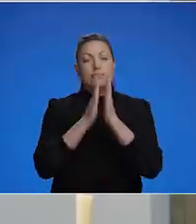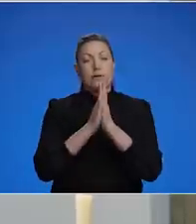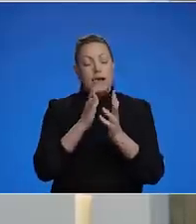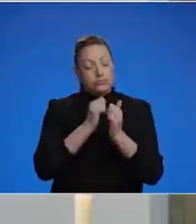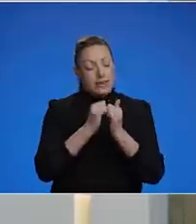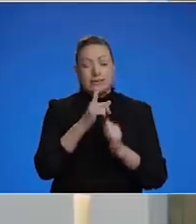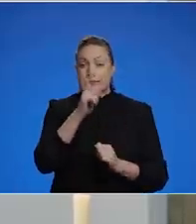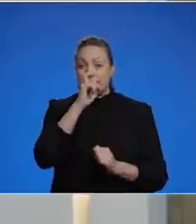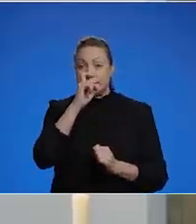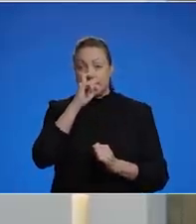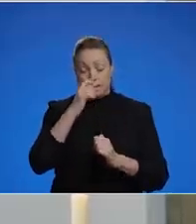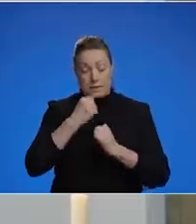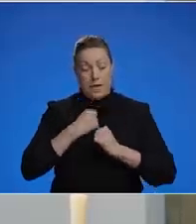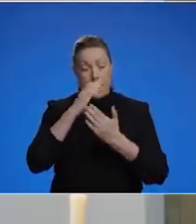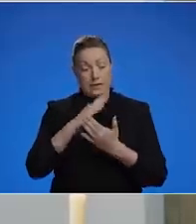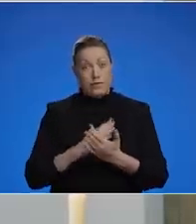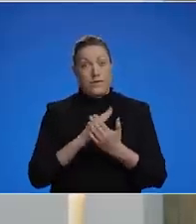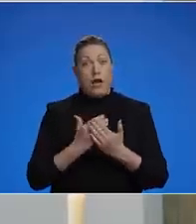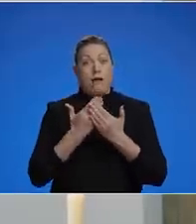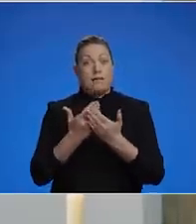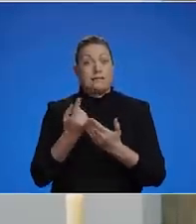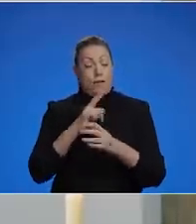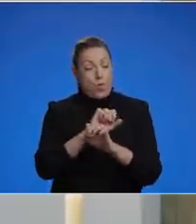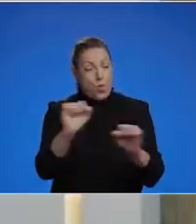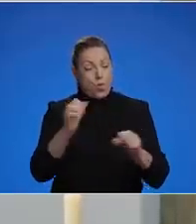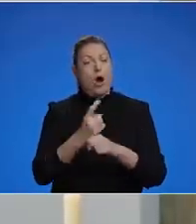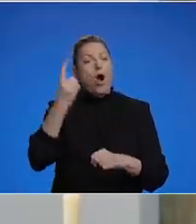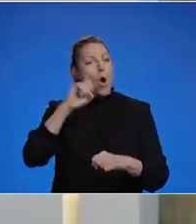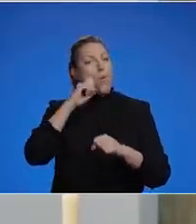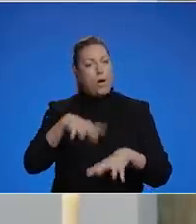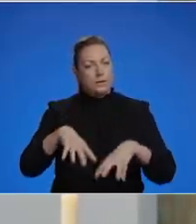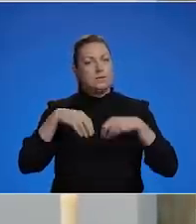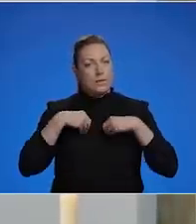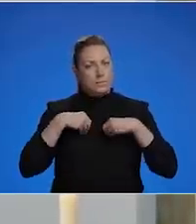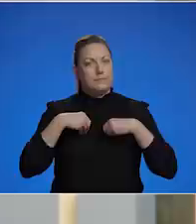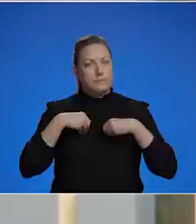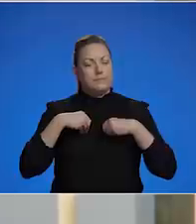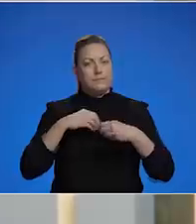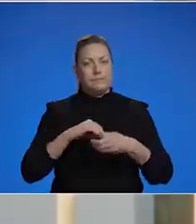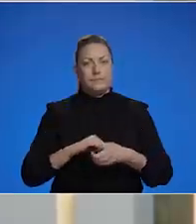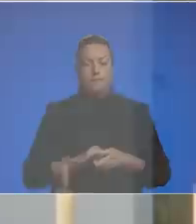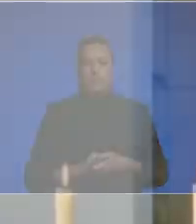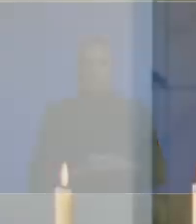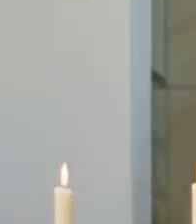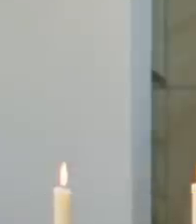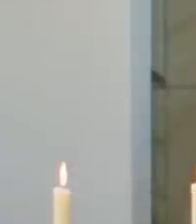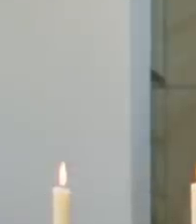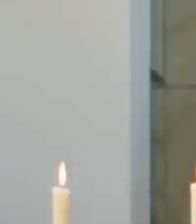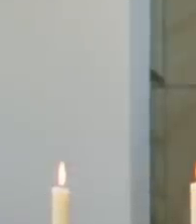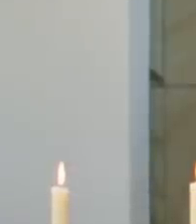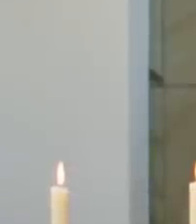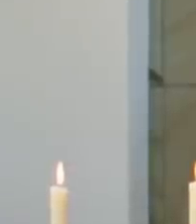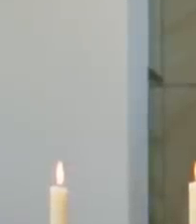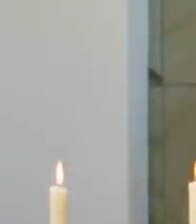my brothers and sisters, that my sacrifice and yours may be acceptable to God, the Almighty Father. May the